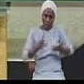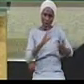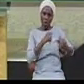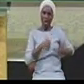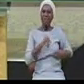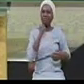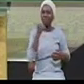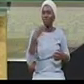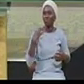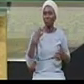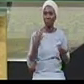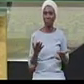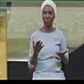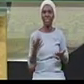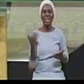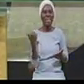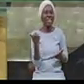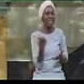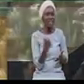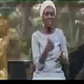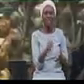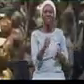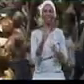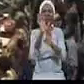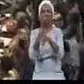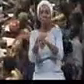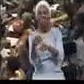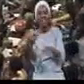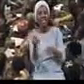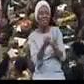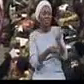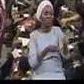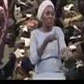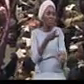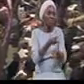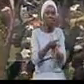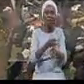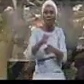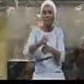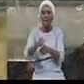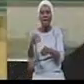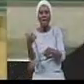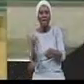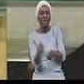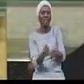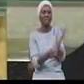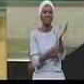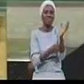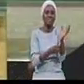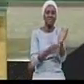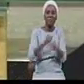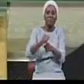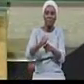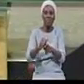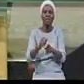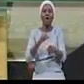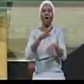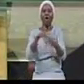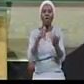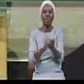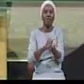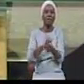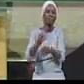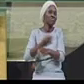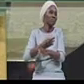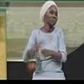any superficiality, any worldliness, any carnality, it says, wash it up. And it says, for